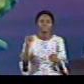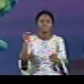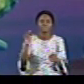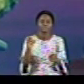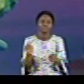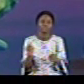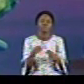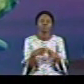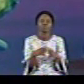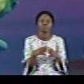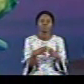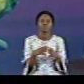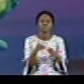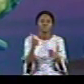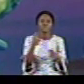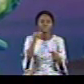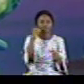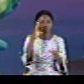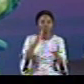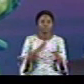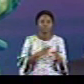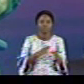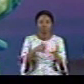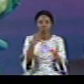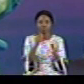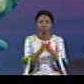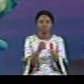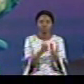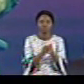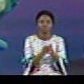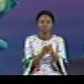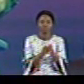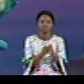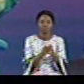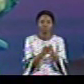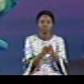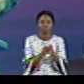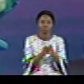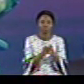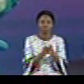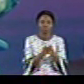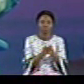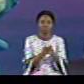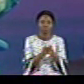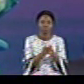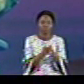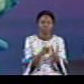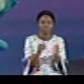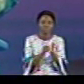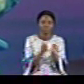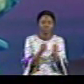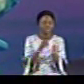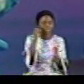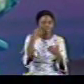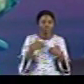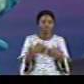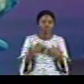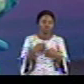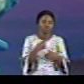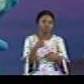online, as we have this one coming from Ola Agbola from YouTube. He says that he's had this neck pain since